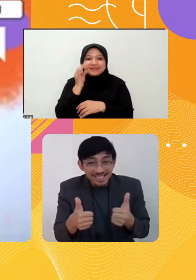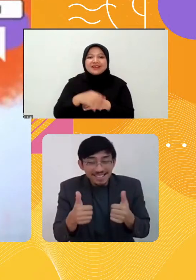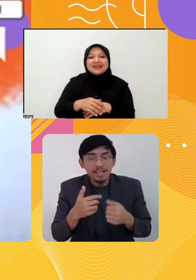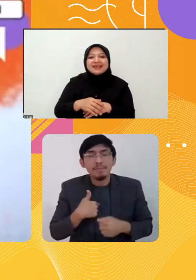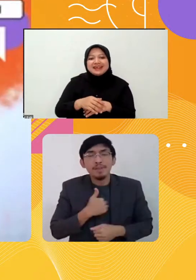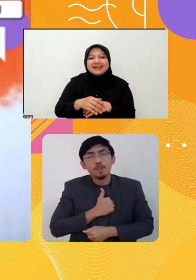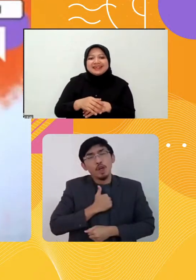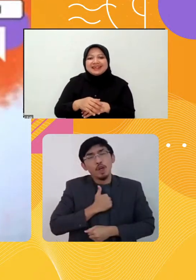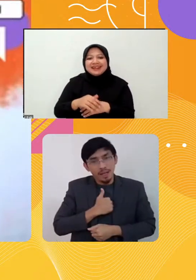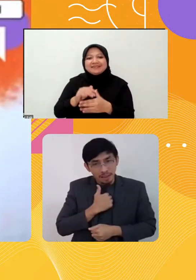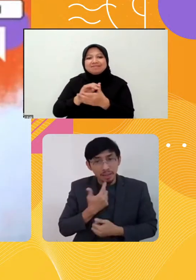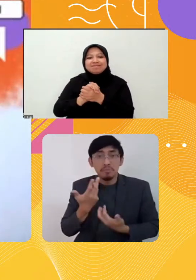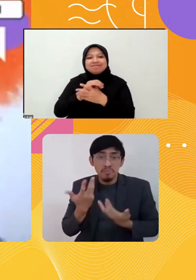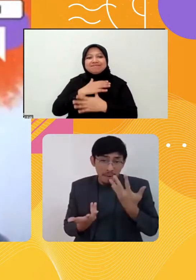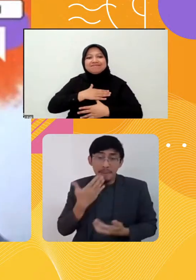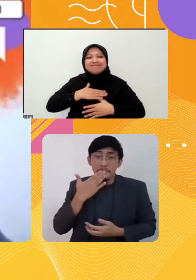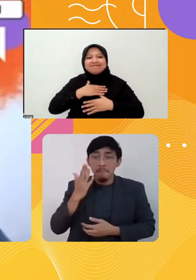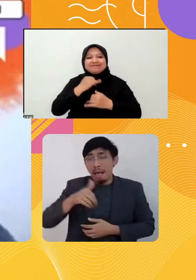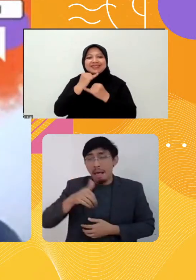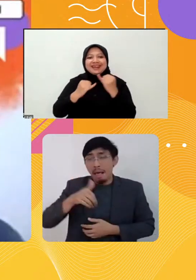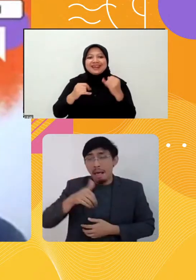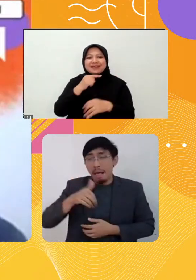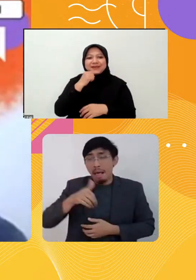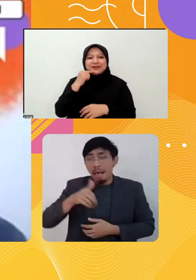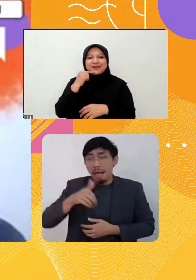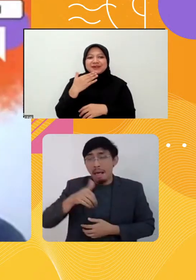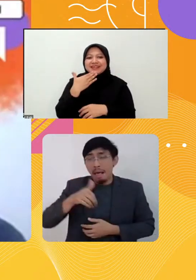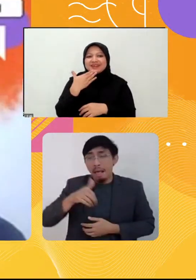see you. Thank you.